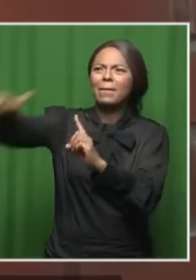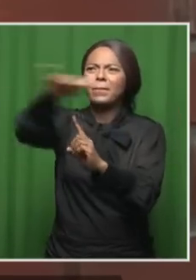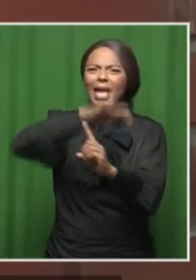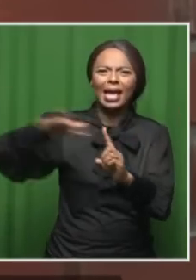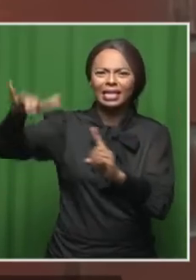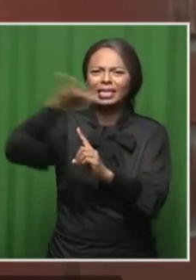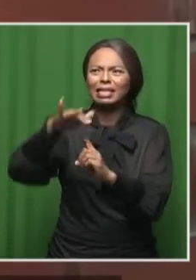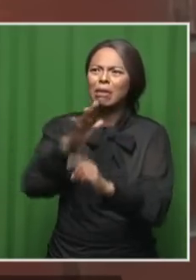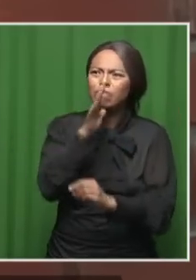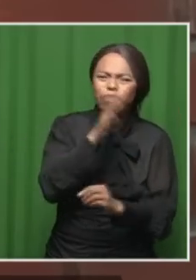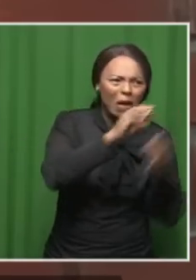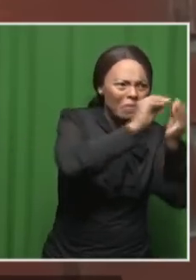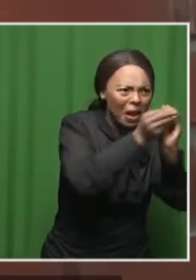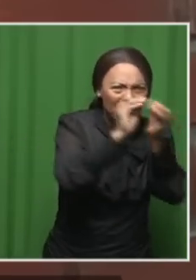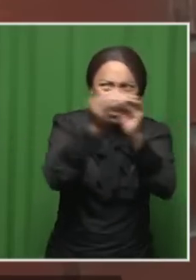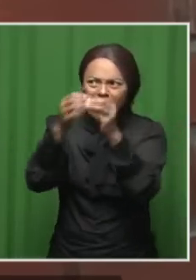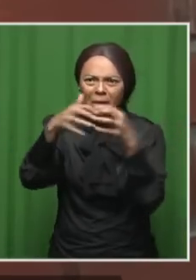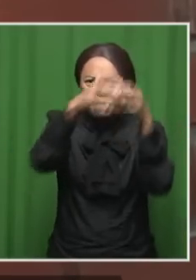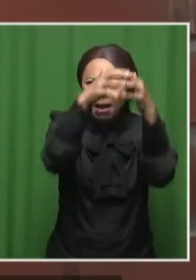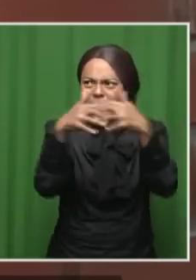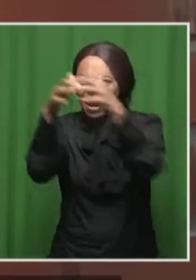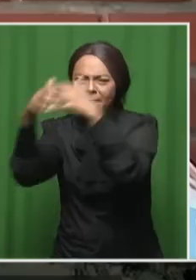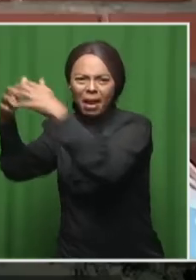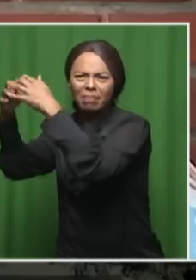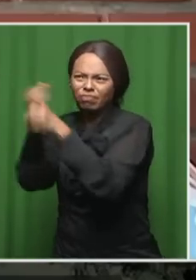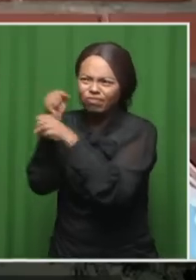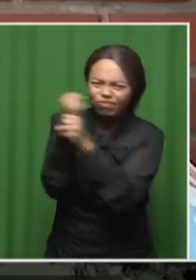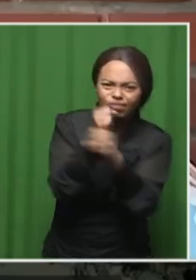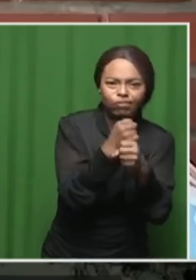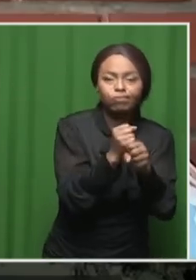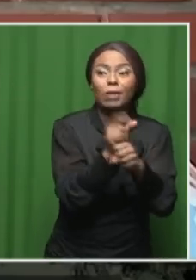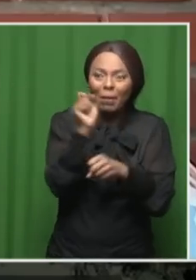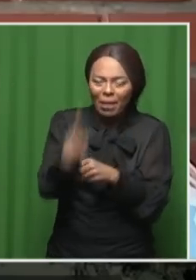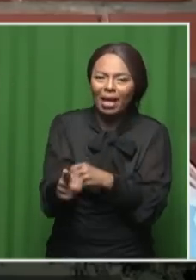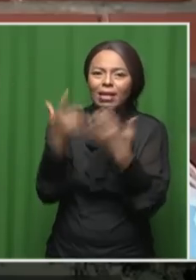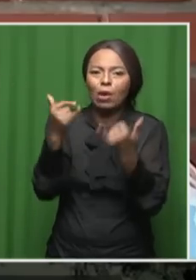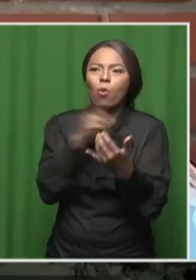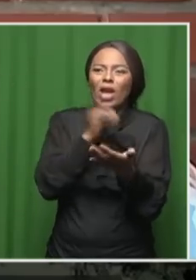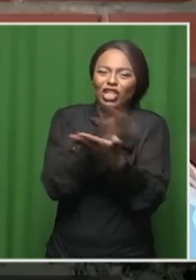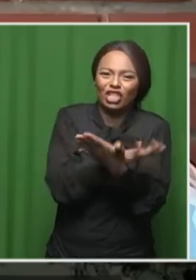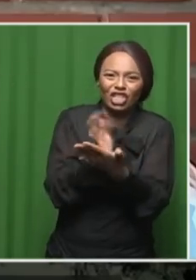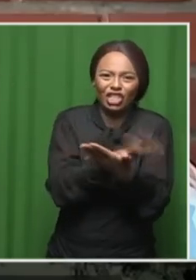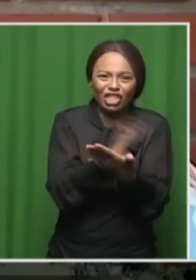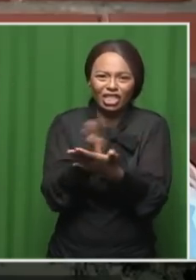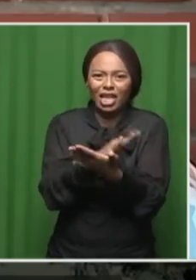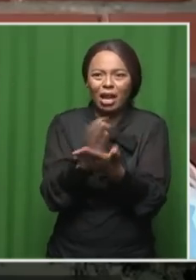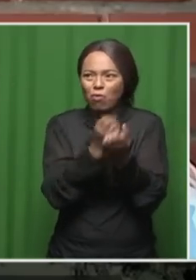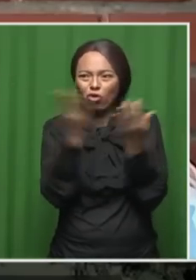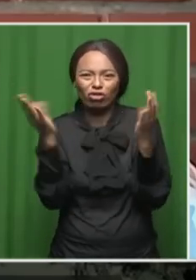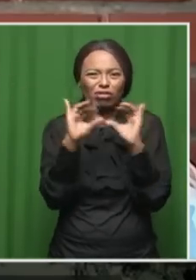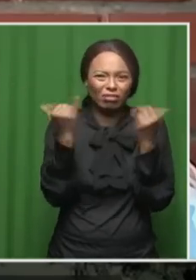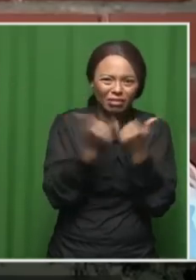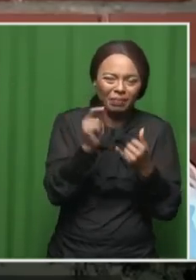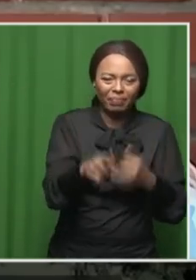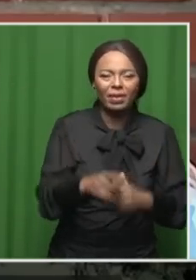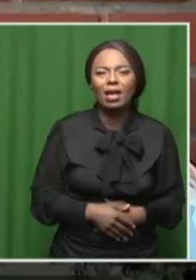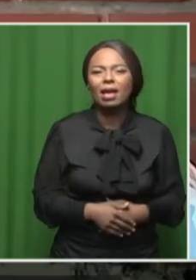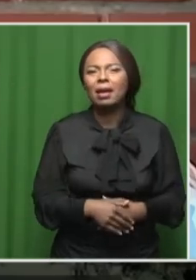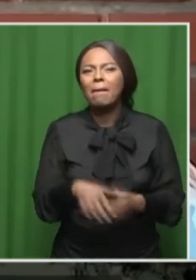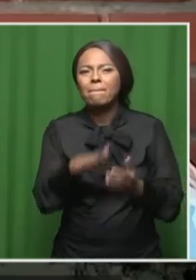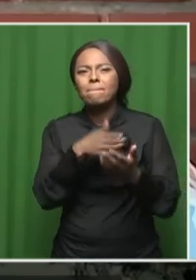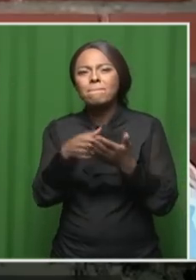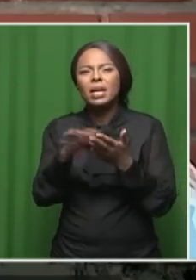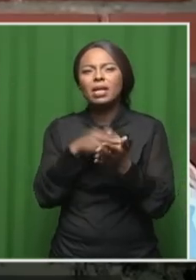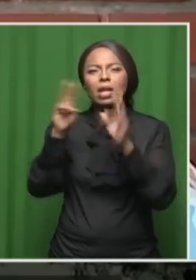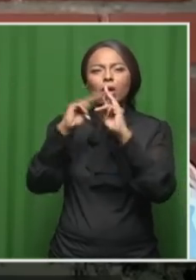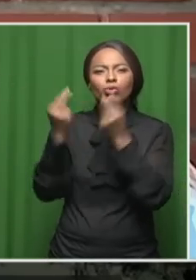there was a problem with those nuts. So just my final question to you is, what other products do the House of Natural Butters produce?